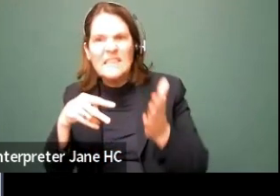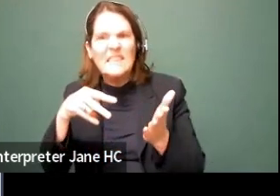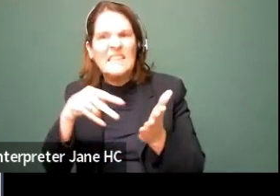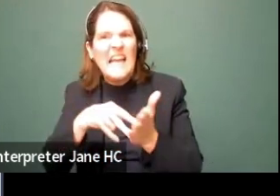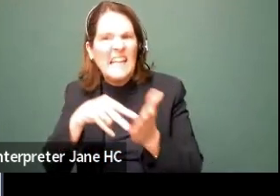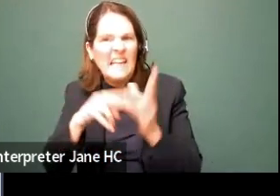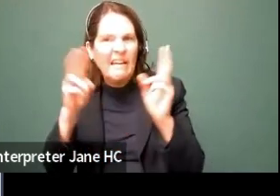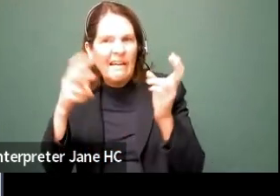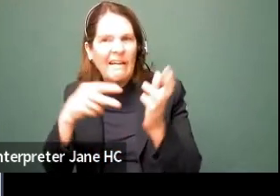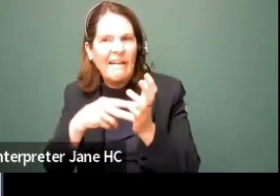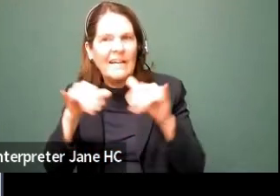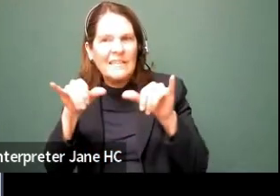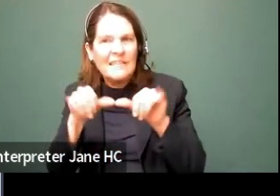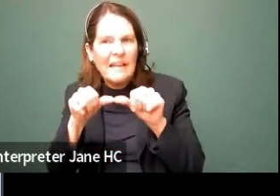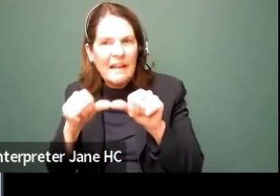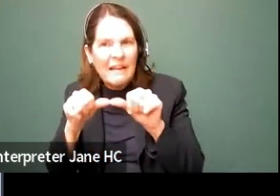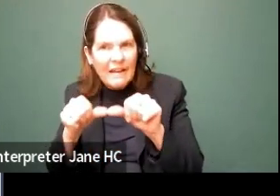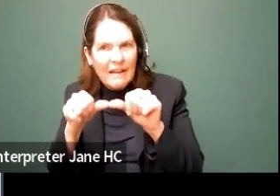committees.